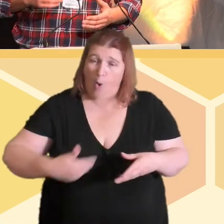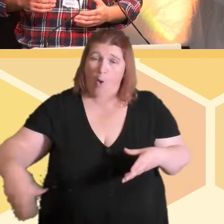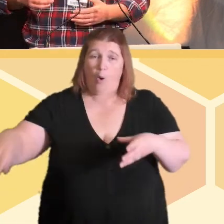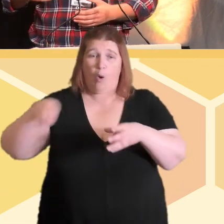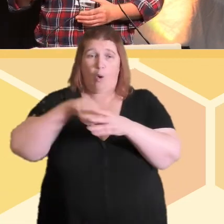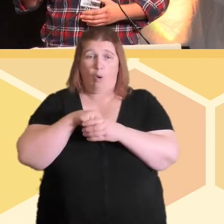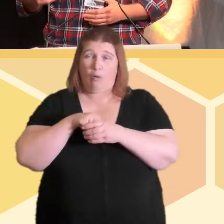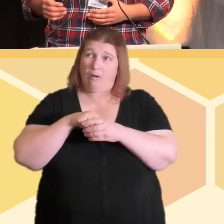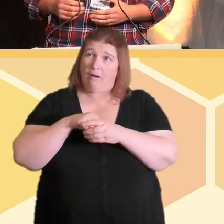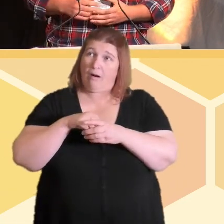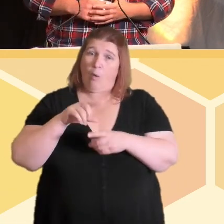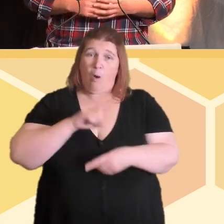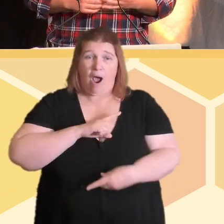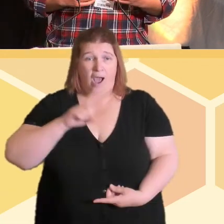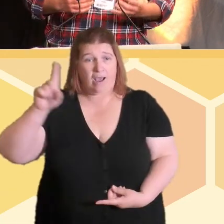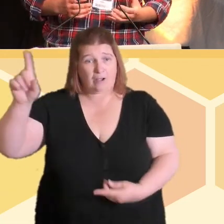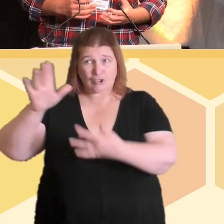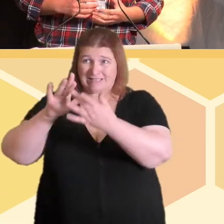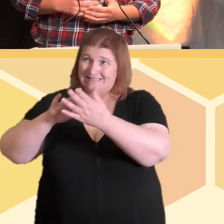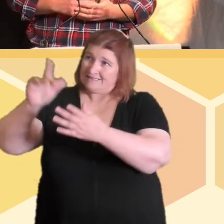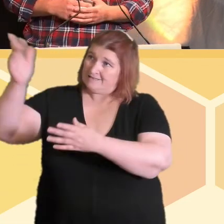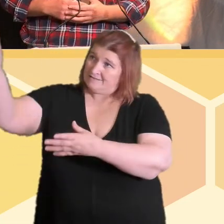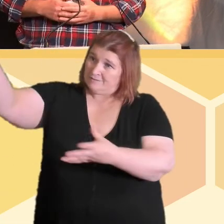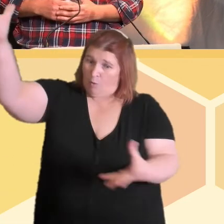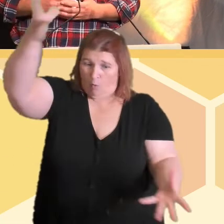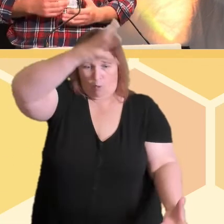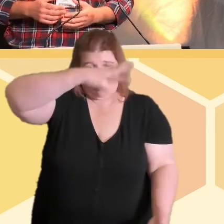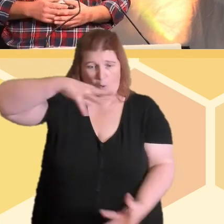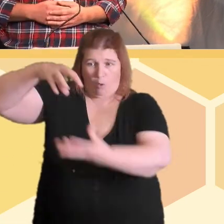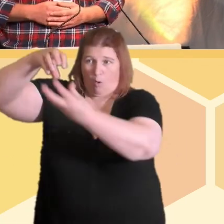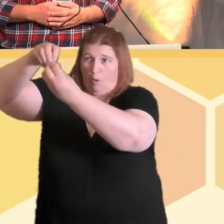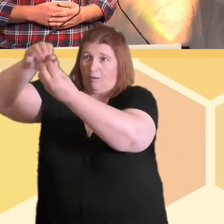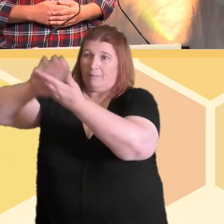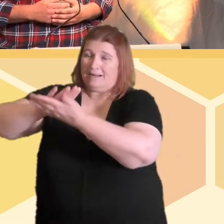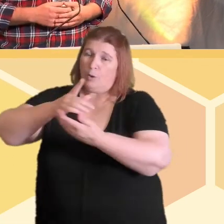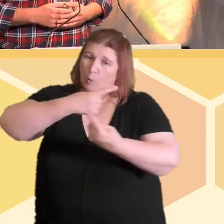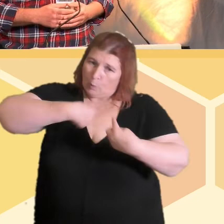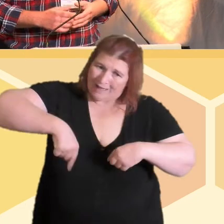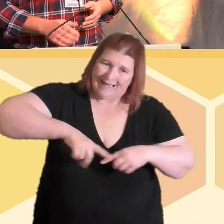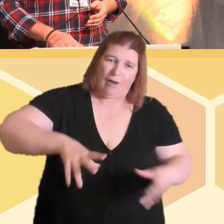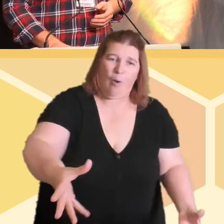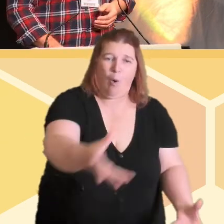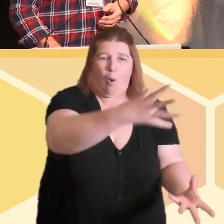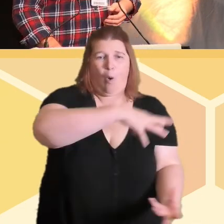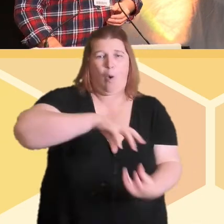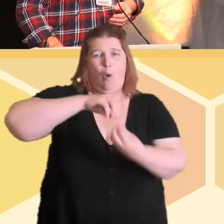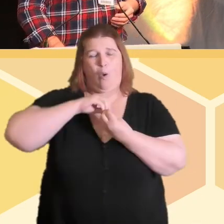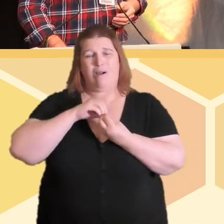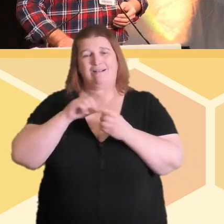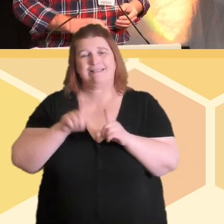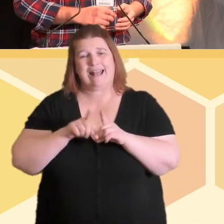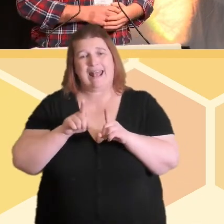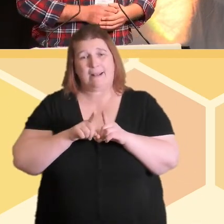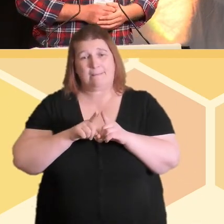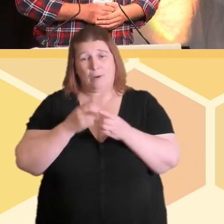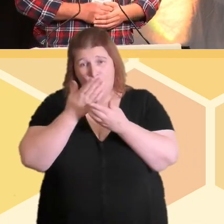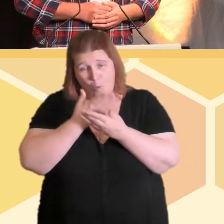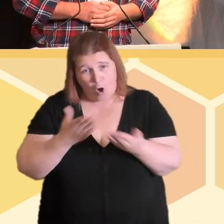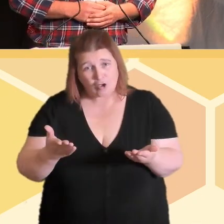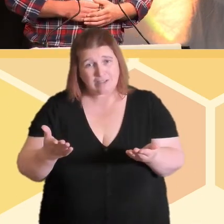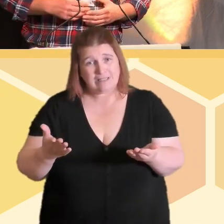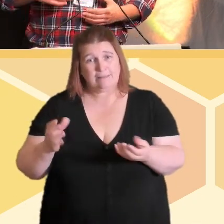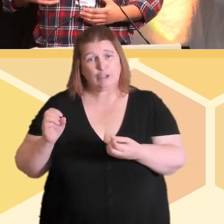our calling and our mission that permeates the DNA of our teaching, our worship, our stewardship, and our